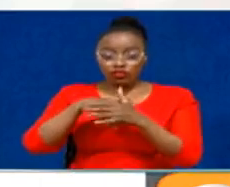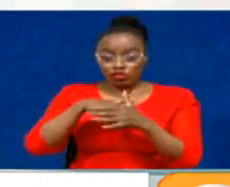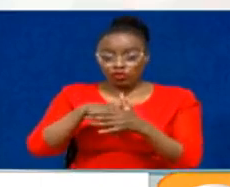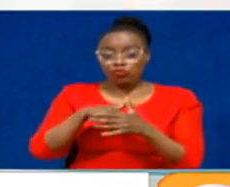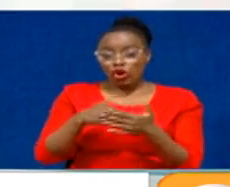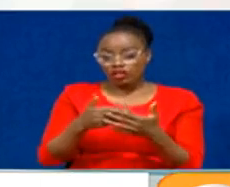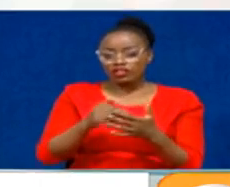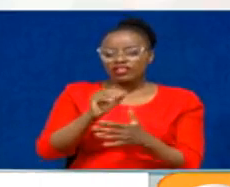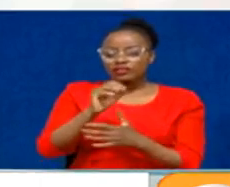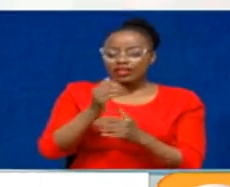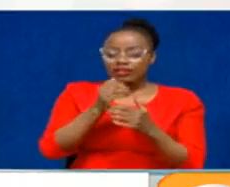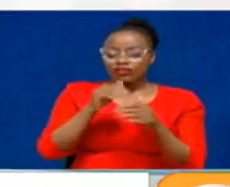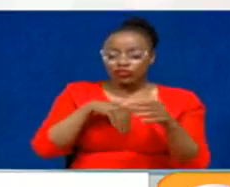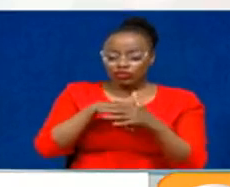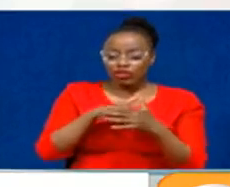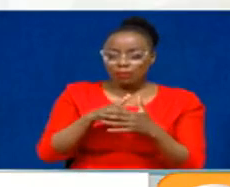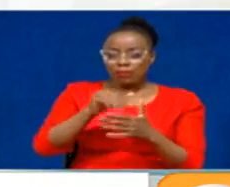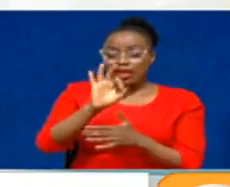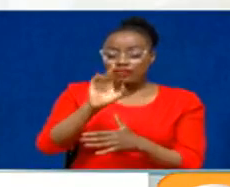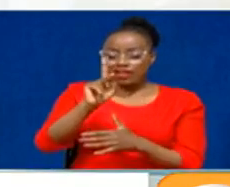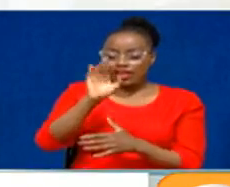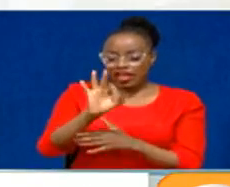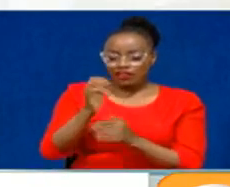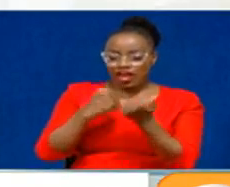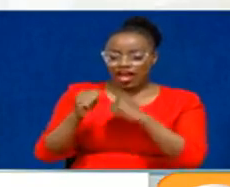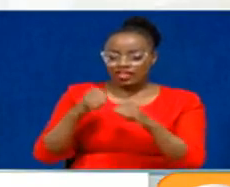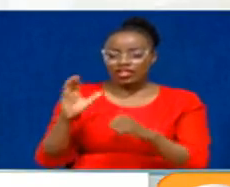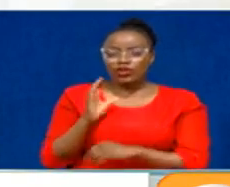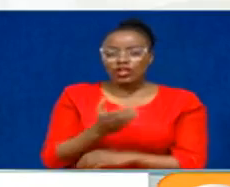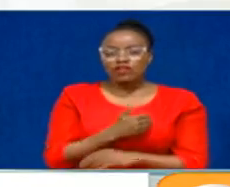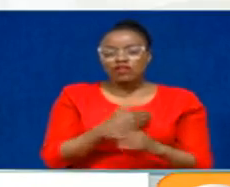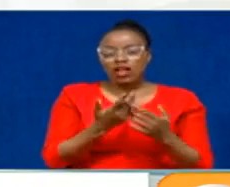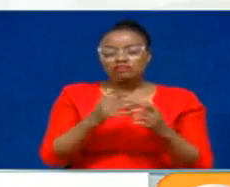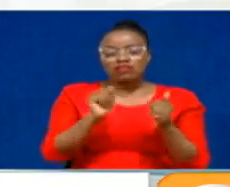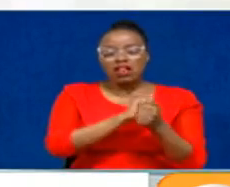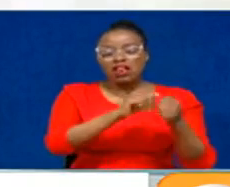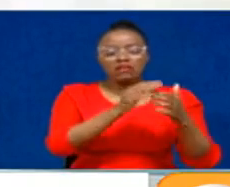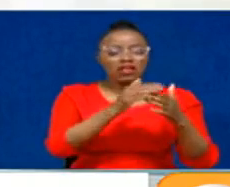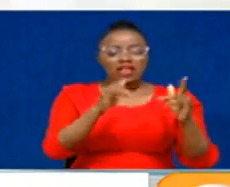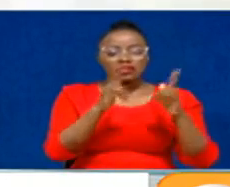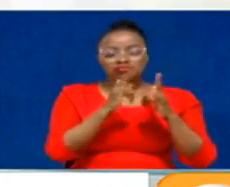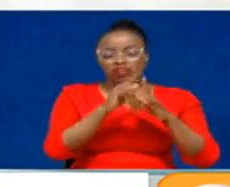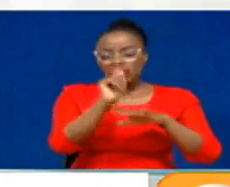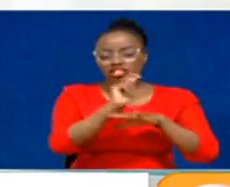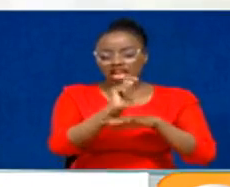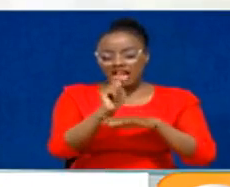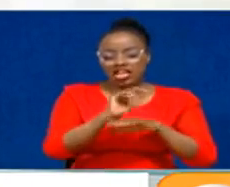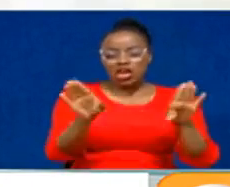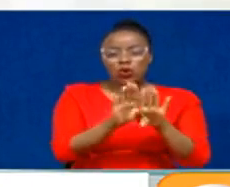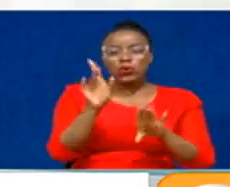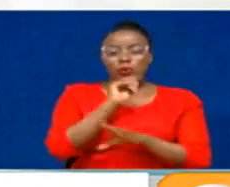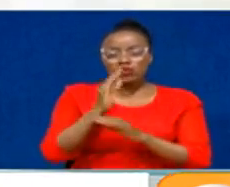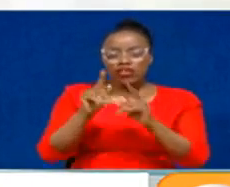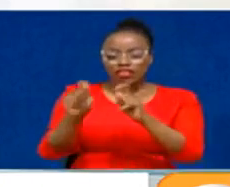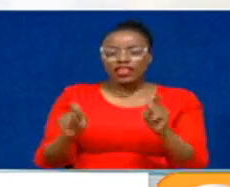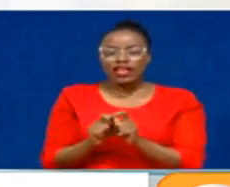And the Football Kenya Federation Caretaker Committee has disbanded Harambe Starlets training camp in Kasarani after confirming the